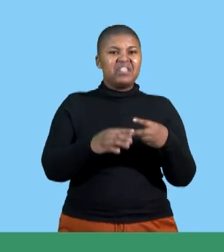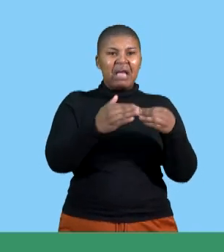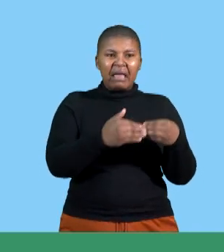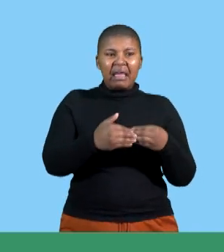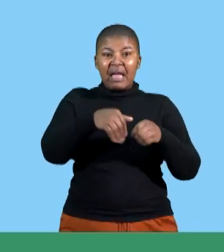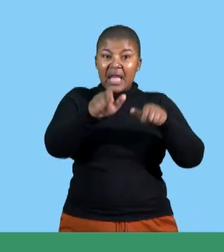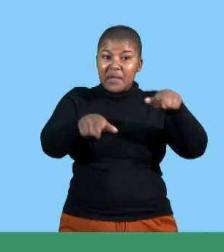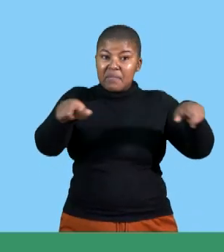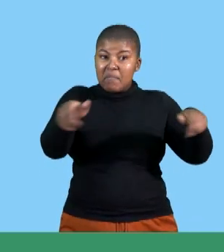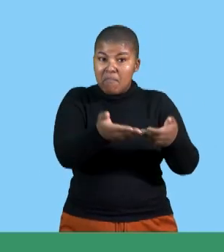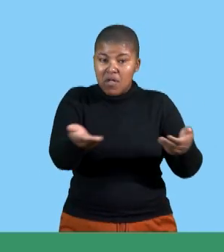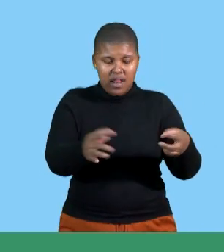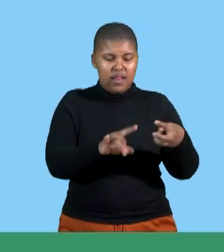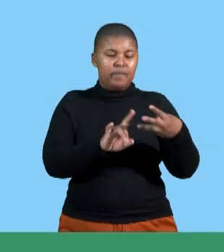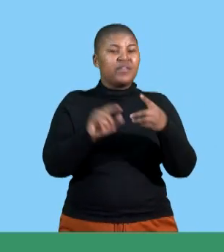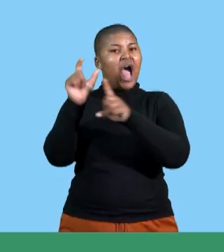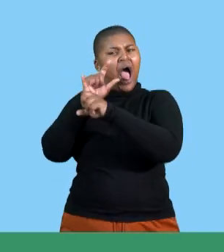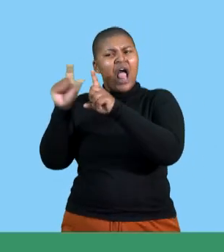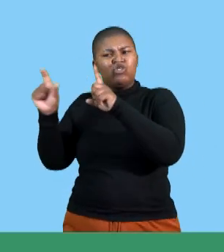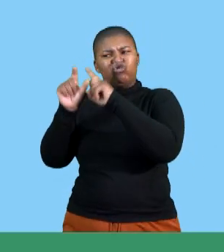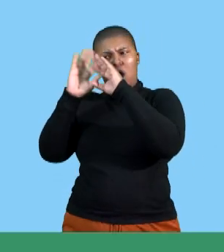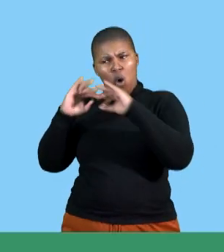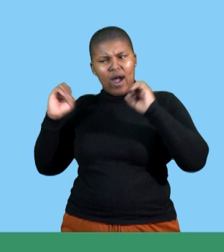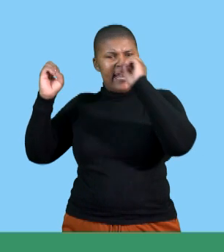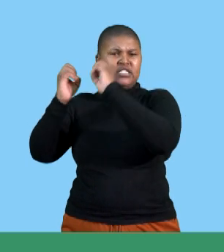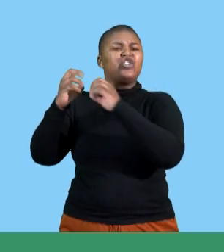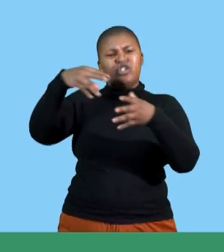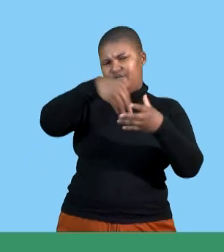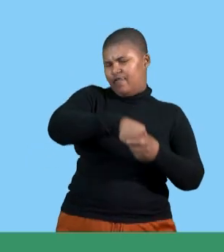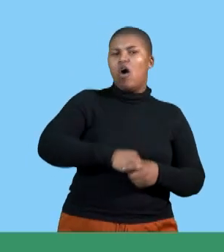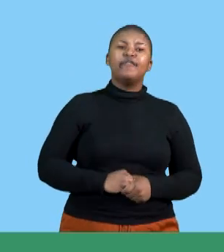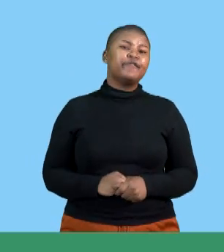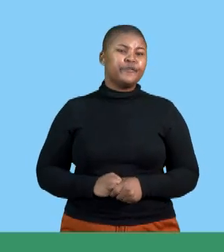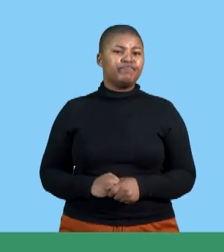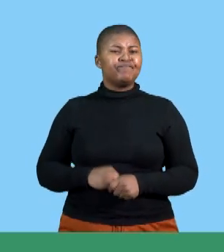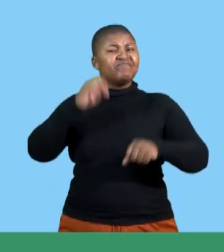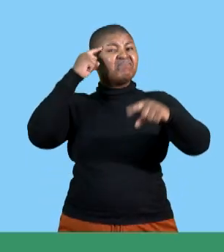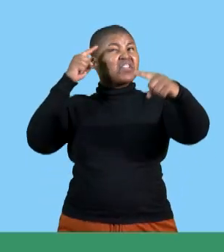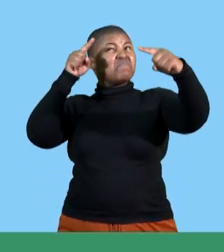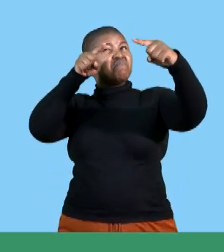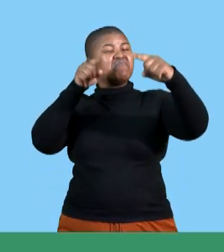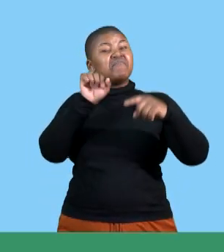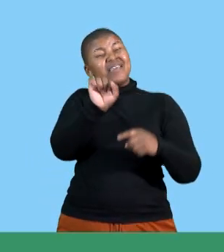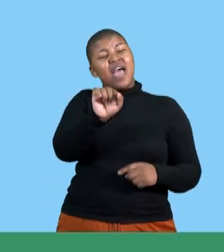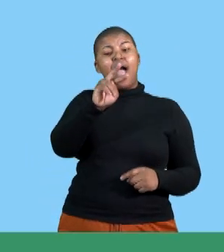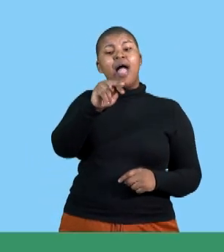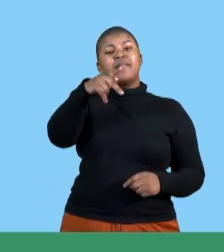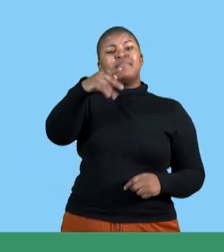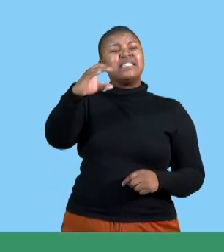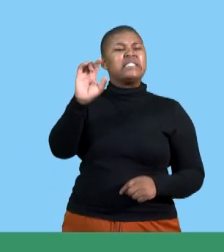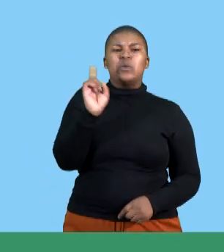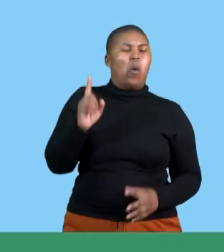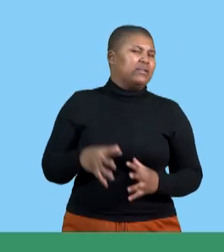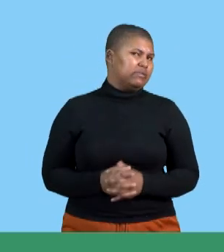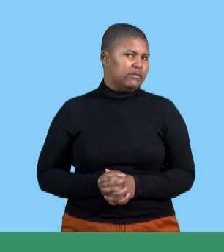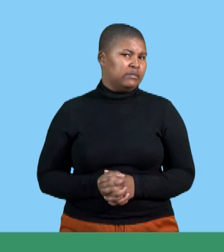cultural organizations. The primary objective of an NPC, non-profit company, is to